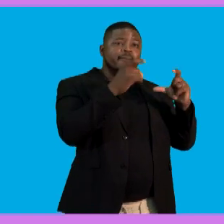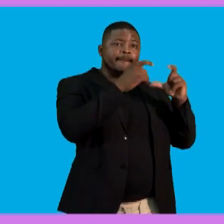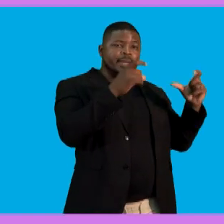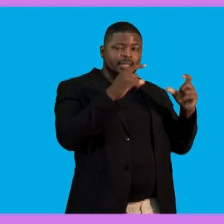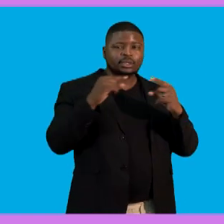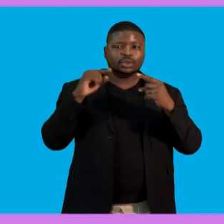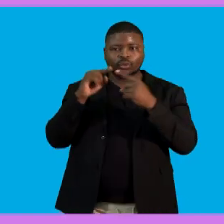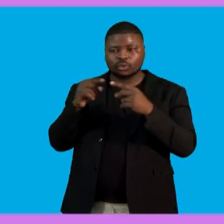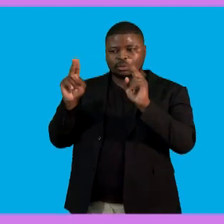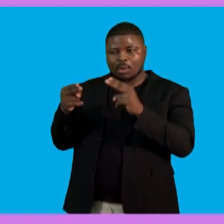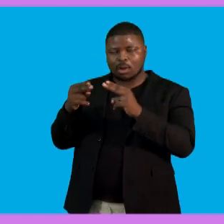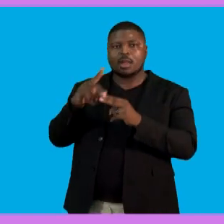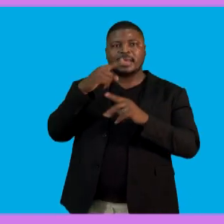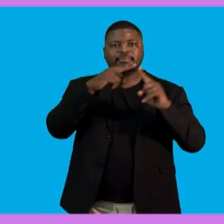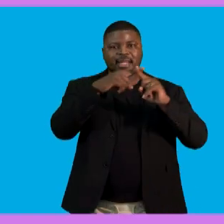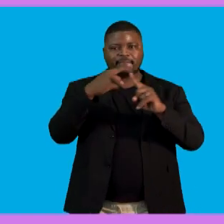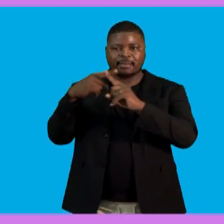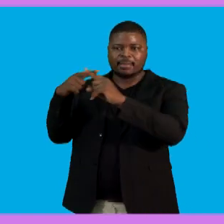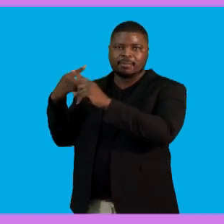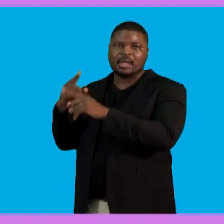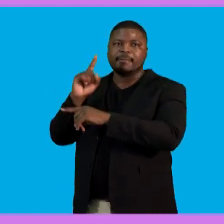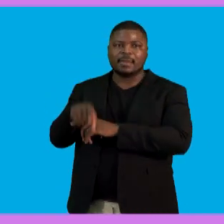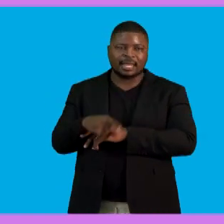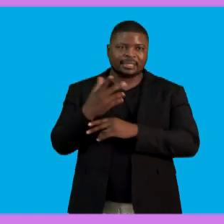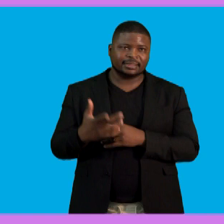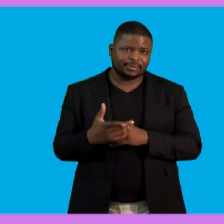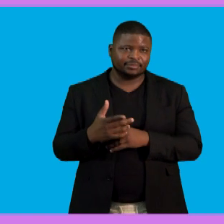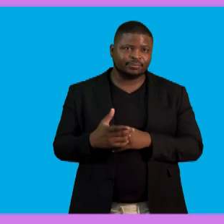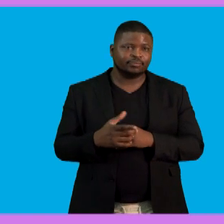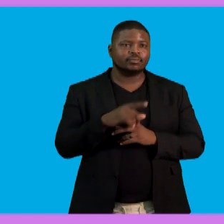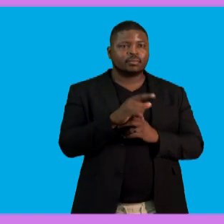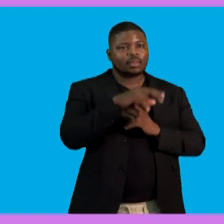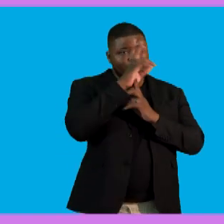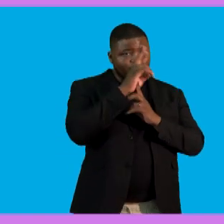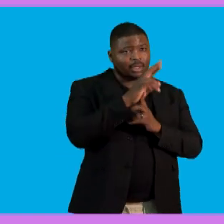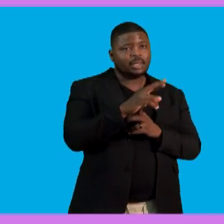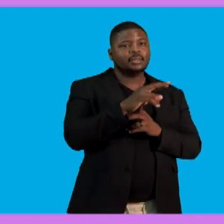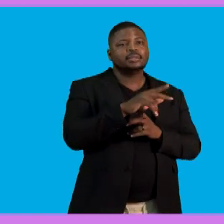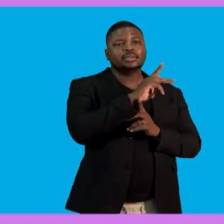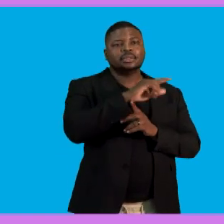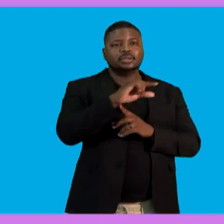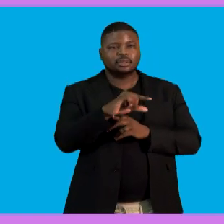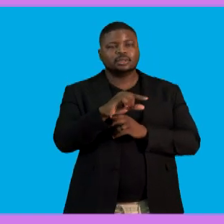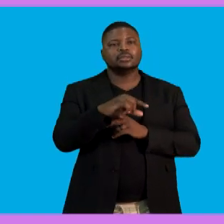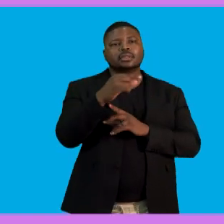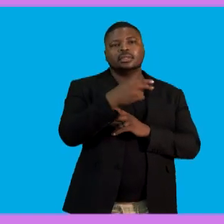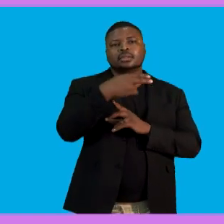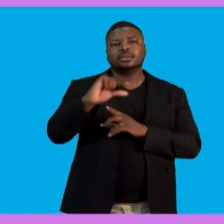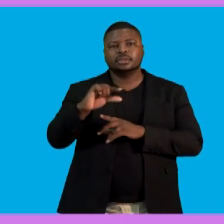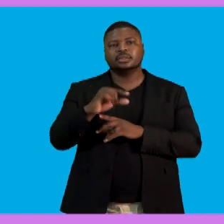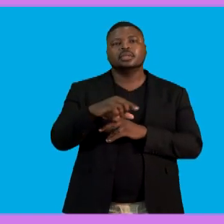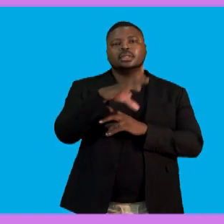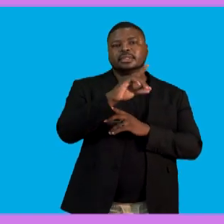only moving 1 unit apart. Then from hectograms to deca is 10. From deca to grams, it's 10.